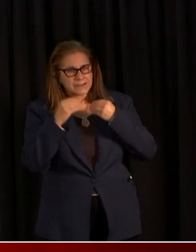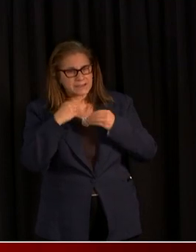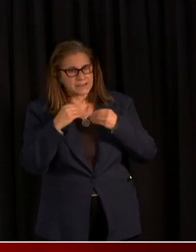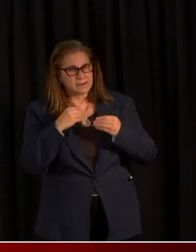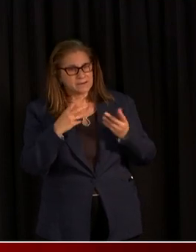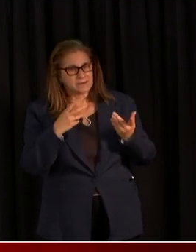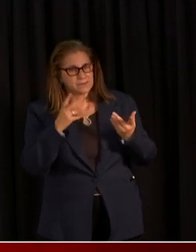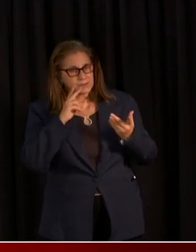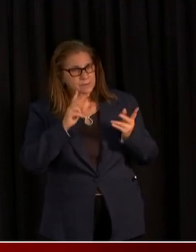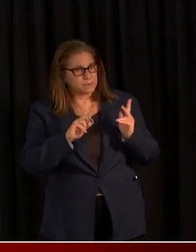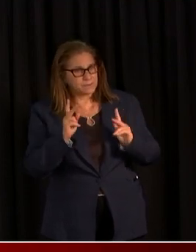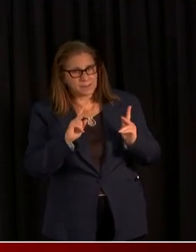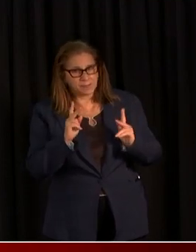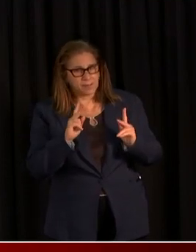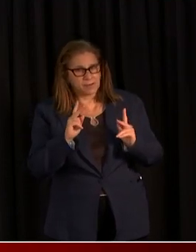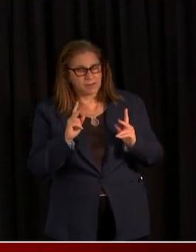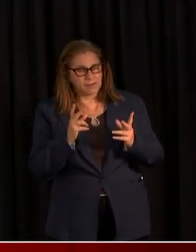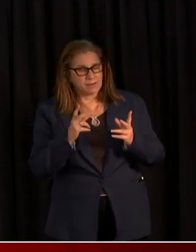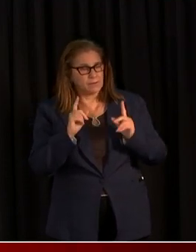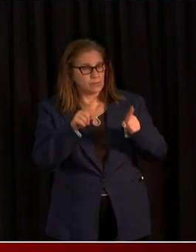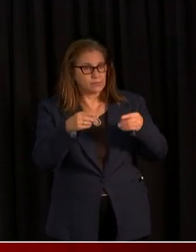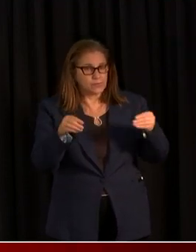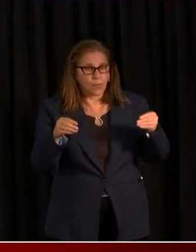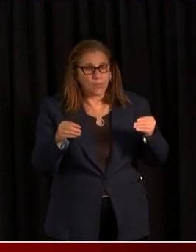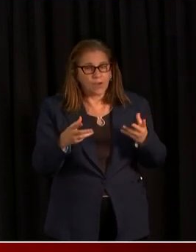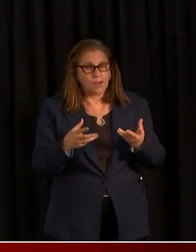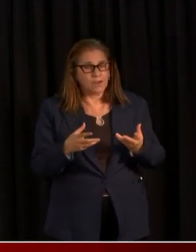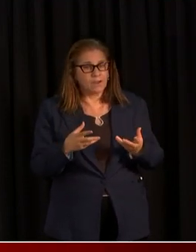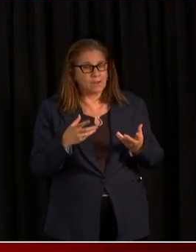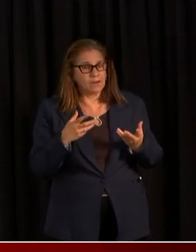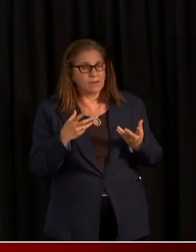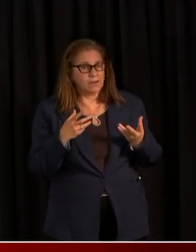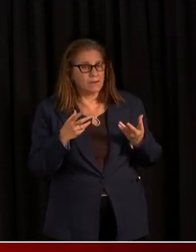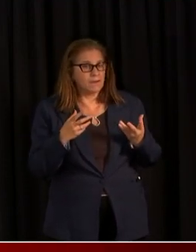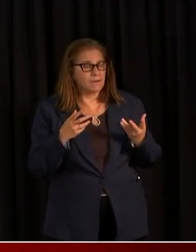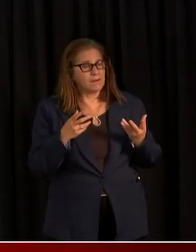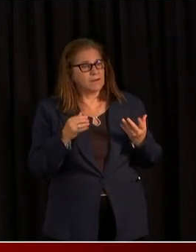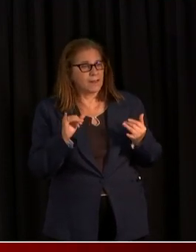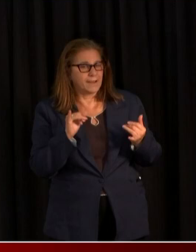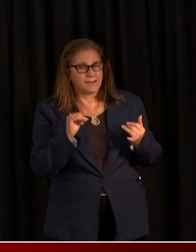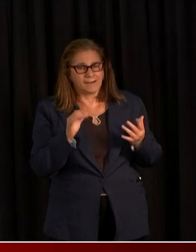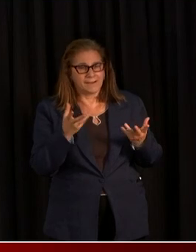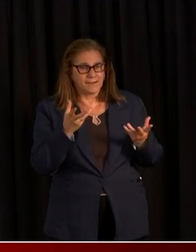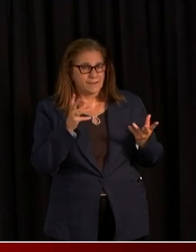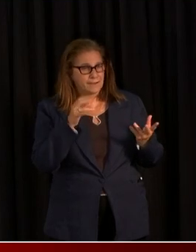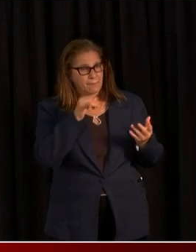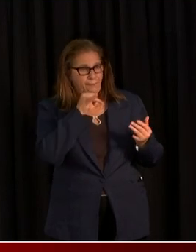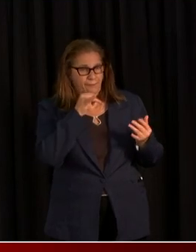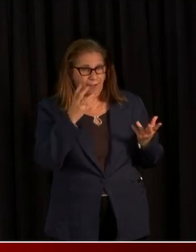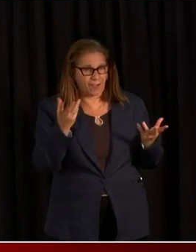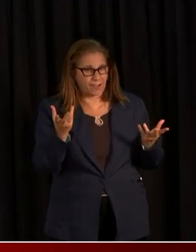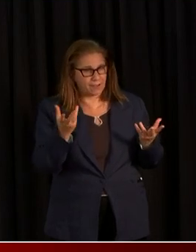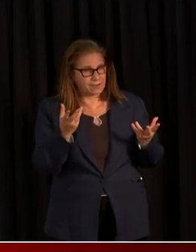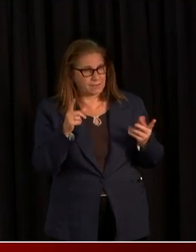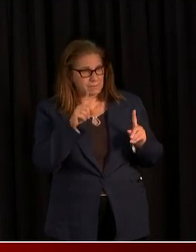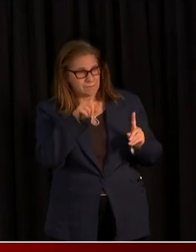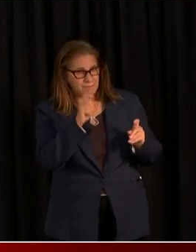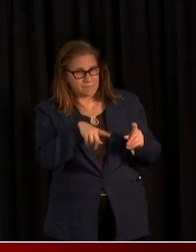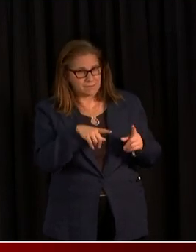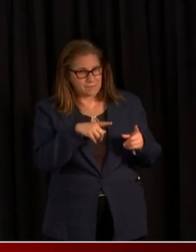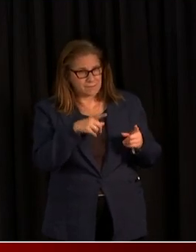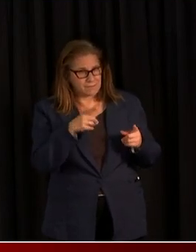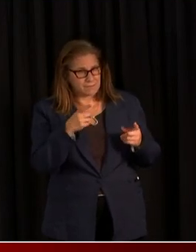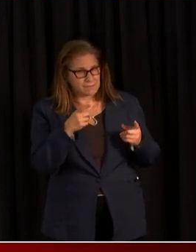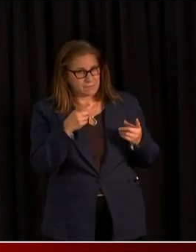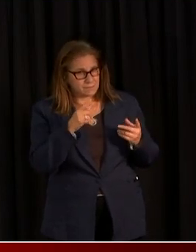people violating it, so some bars are violating the order and serving people like they shouldn't be. Does